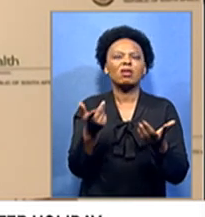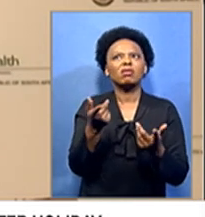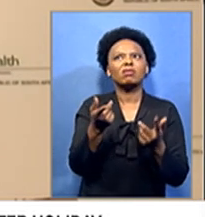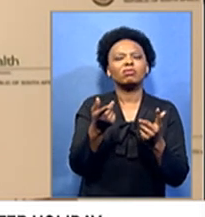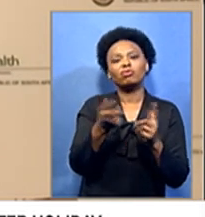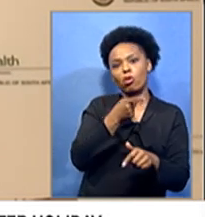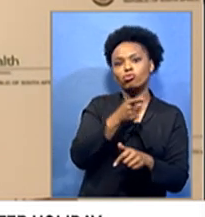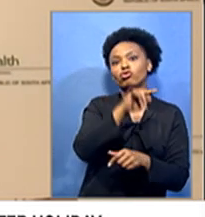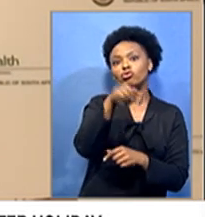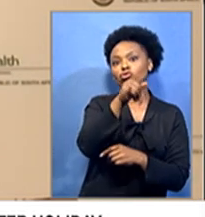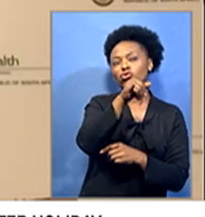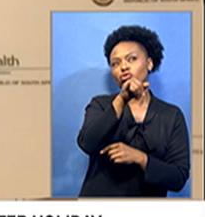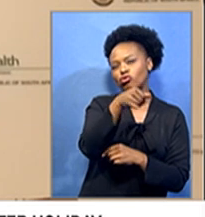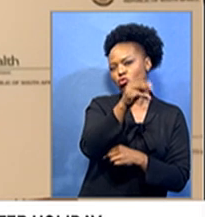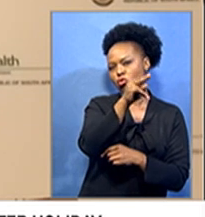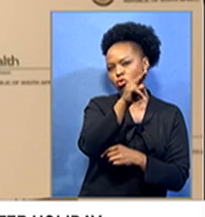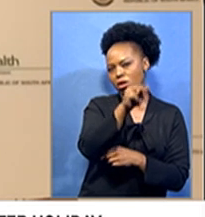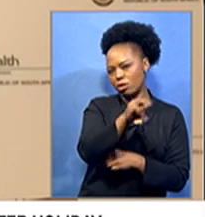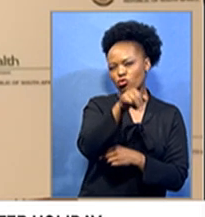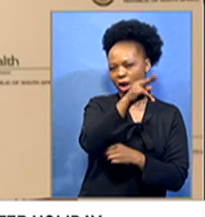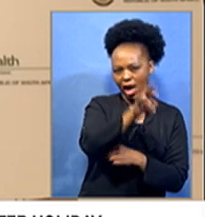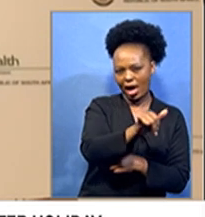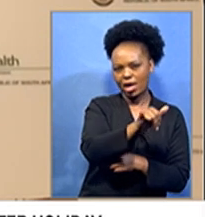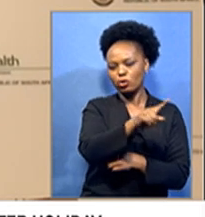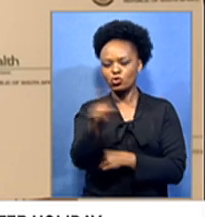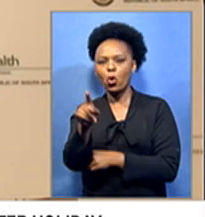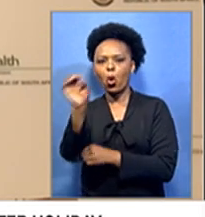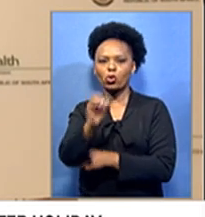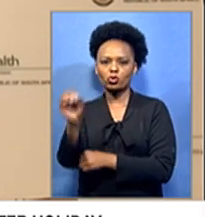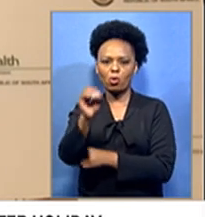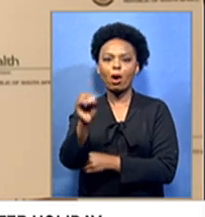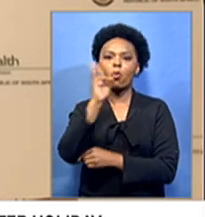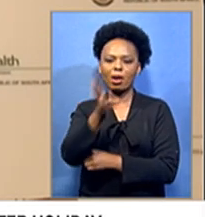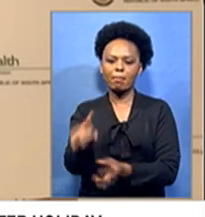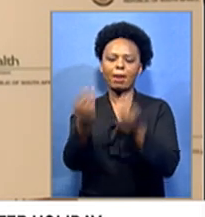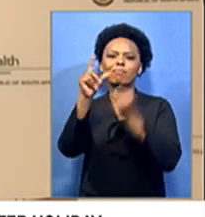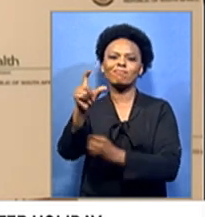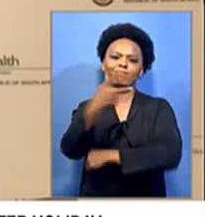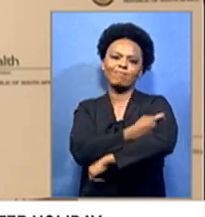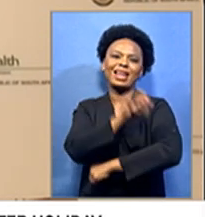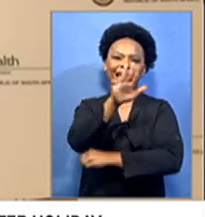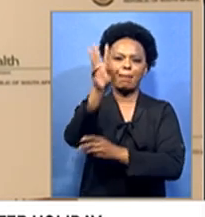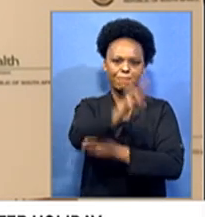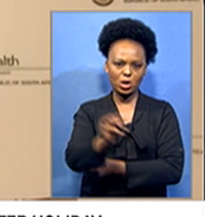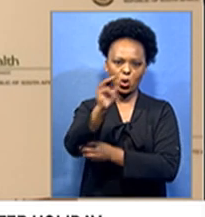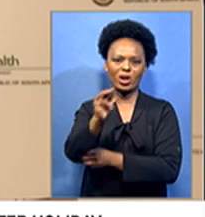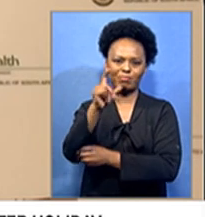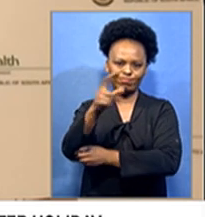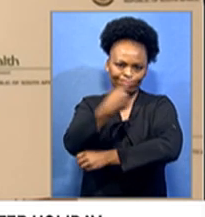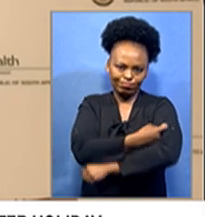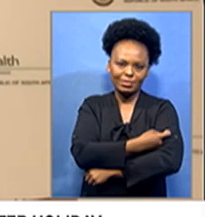from July to October. We'll get 9 million from them, and then we'll get another 6